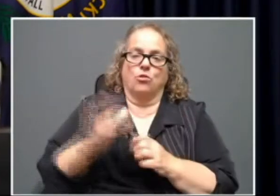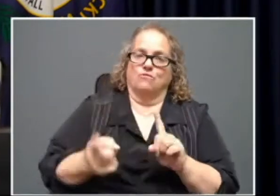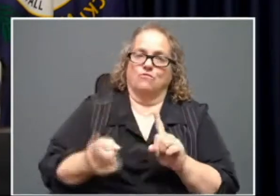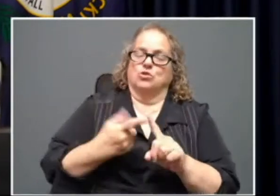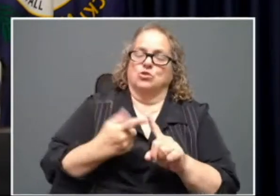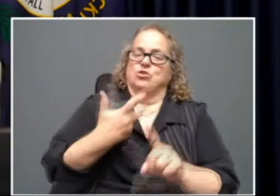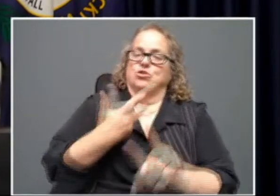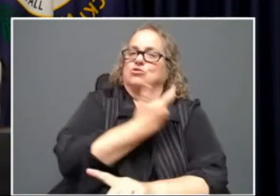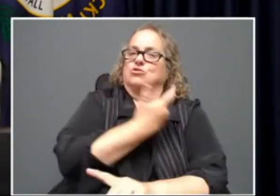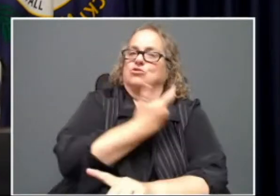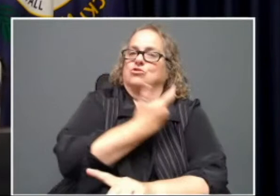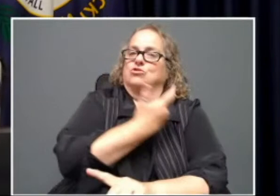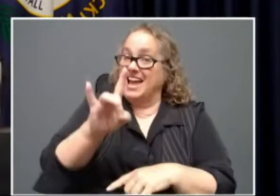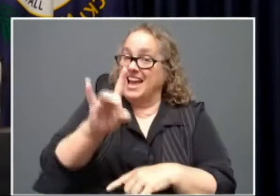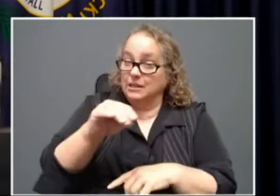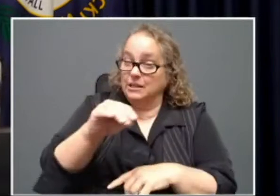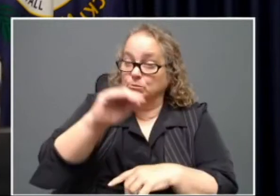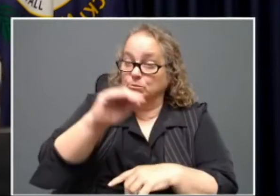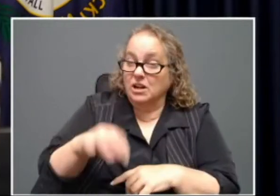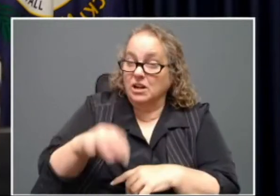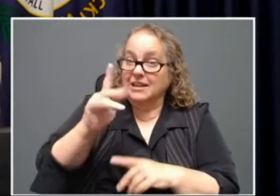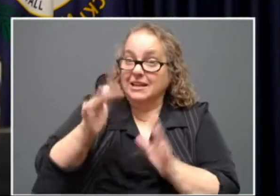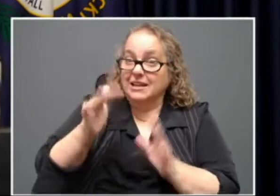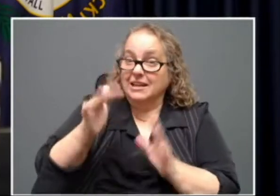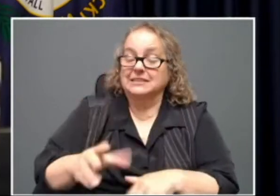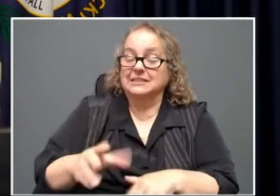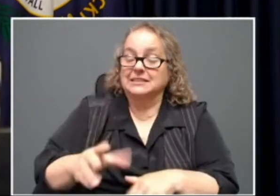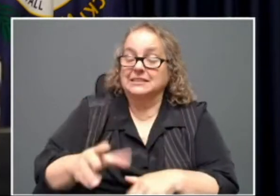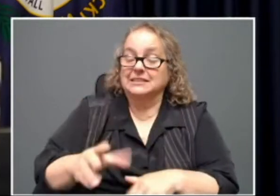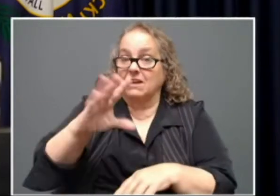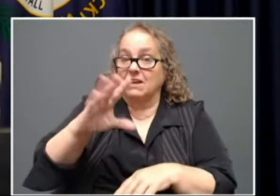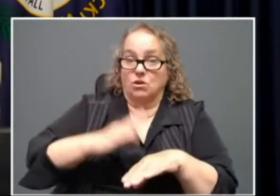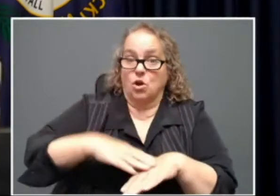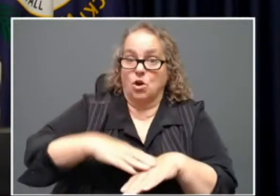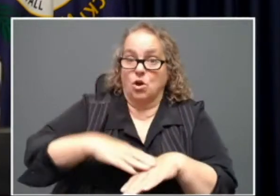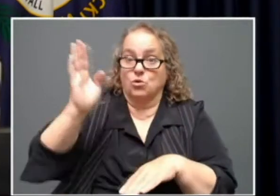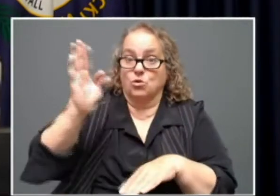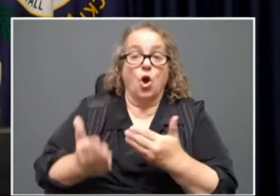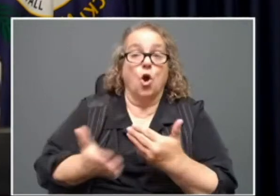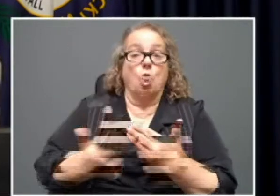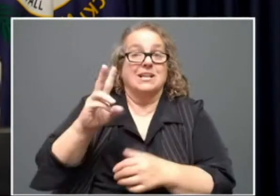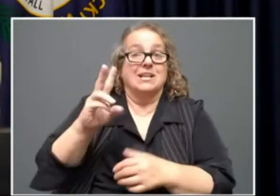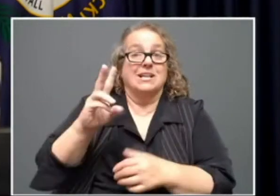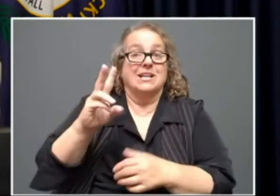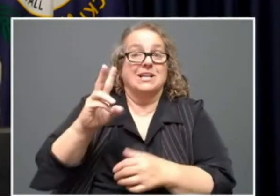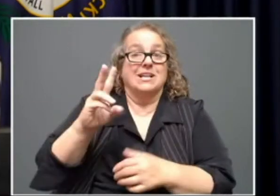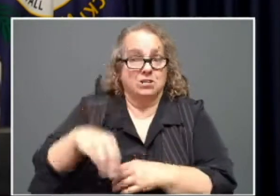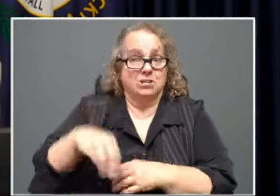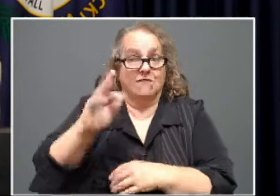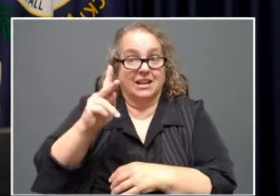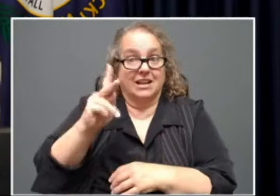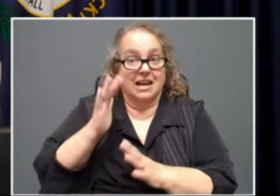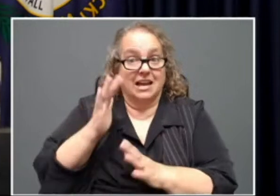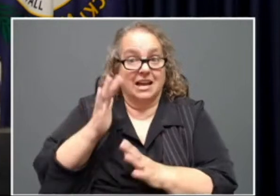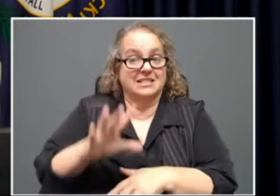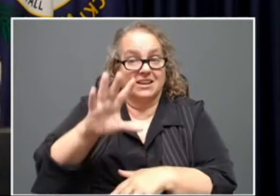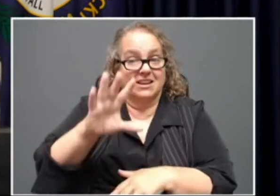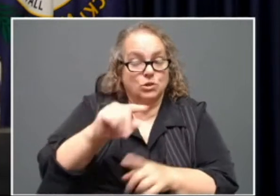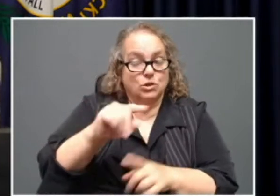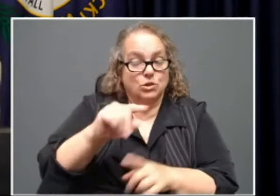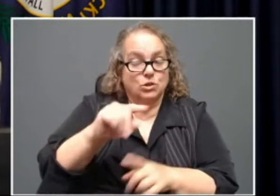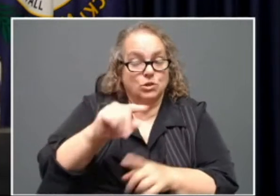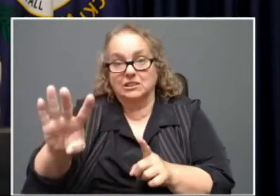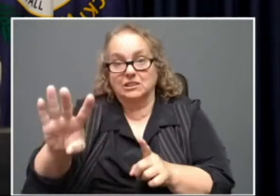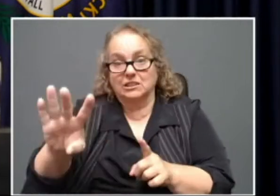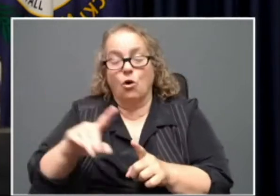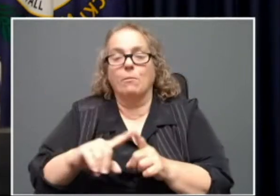80% of Kentuckians 65 and older. Almost 60% of Kentuckians 50 to 64. But then we